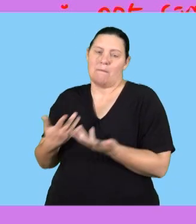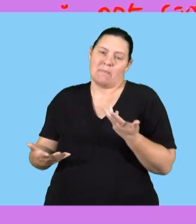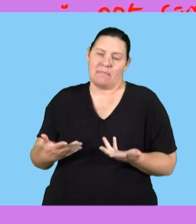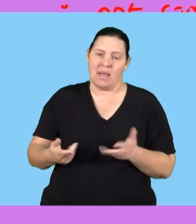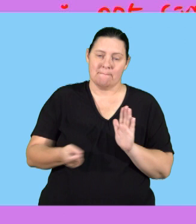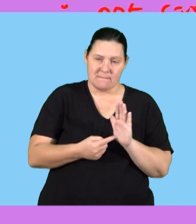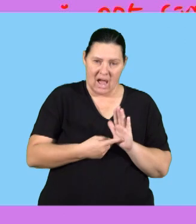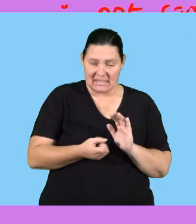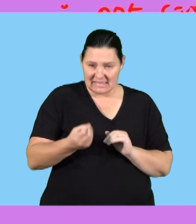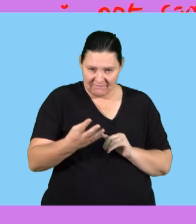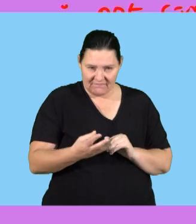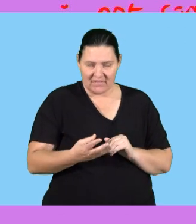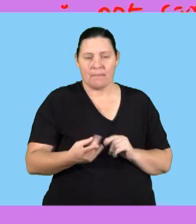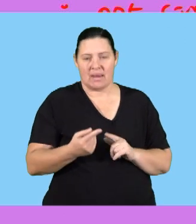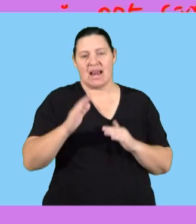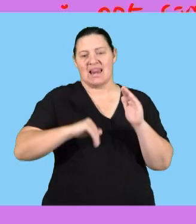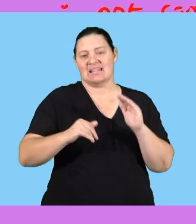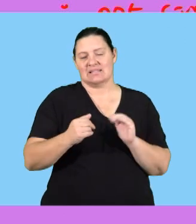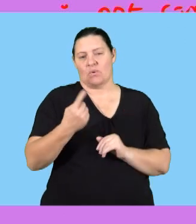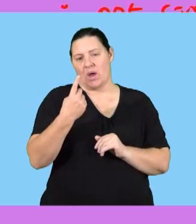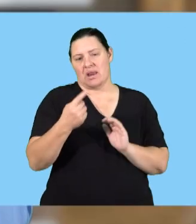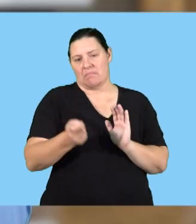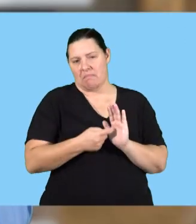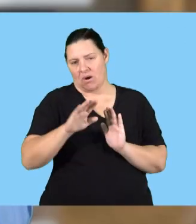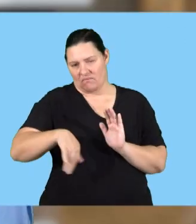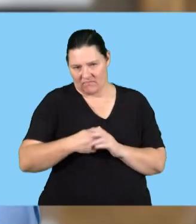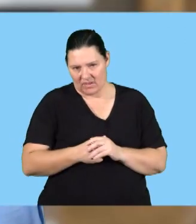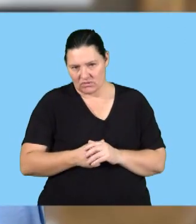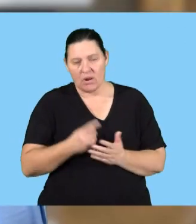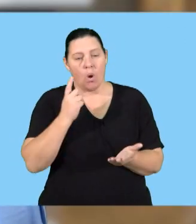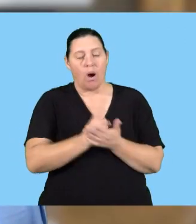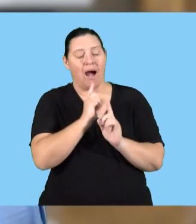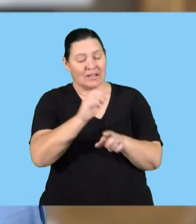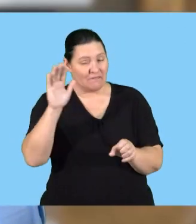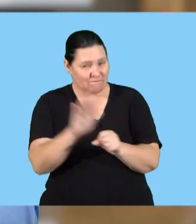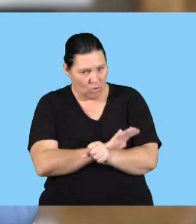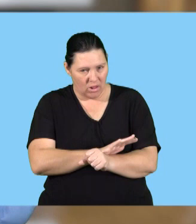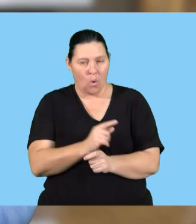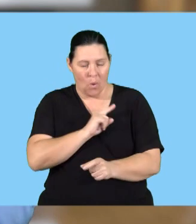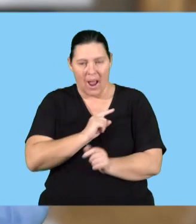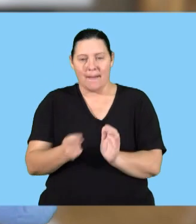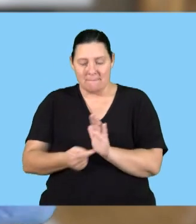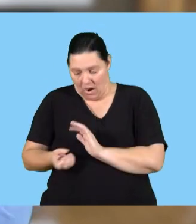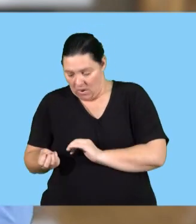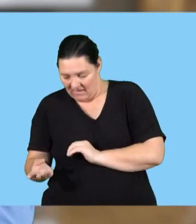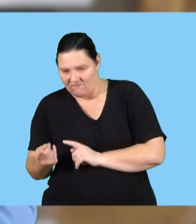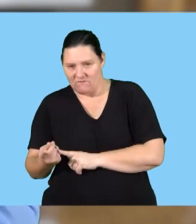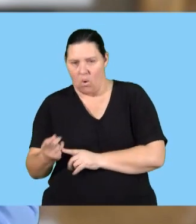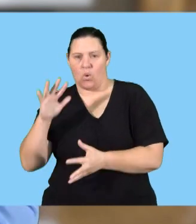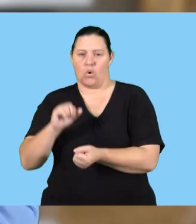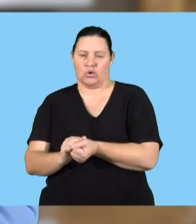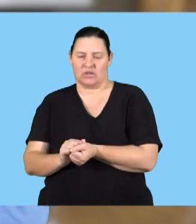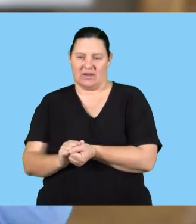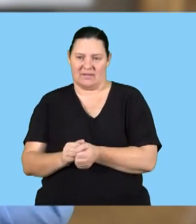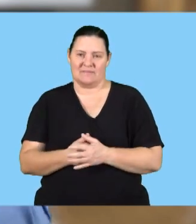as 1,562. So what am I trying to tell you? Please make sure that you answer all the questions and you make sure you follow that